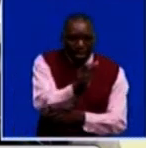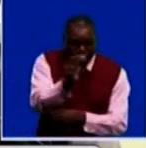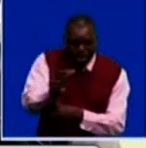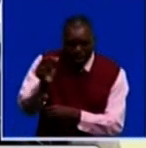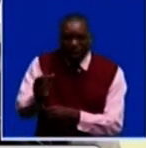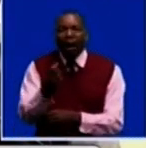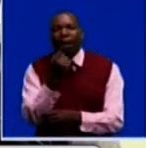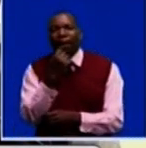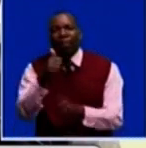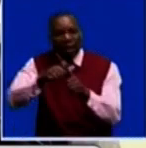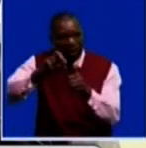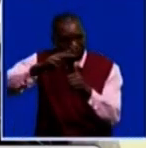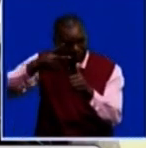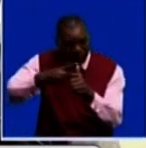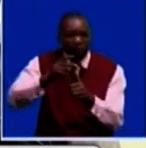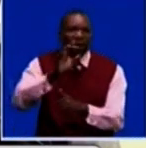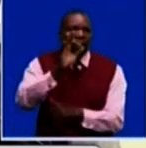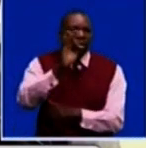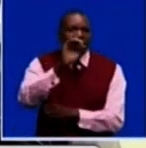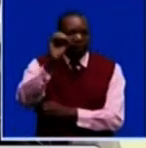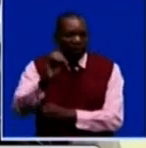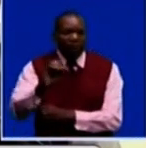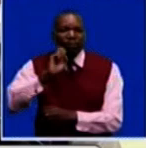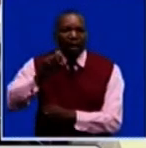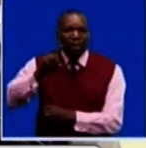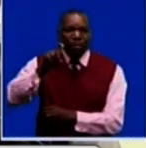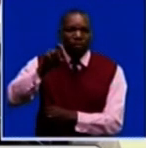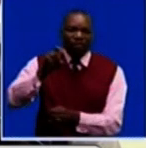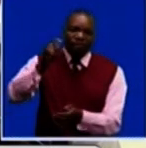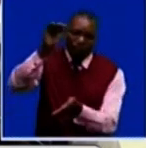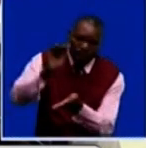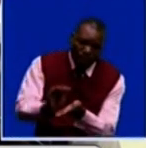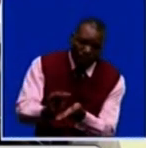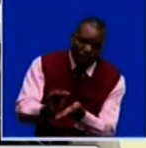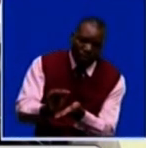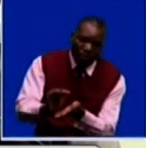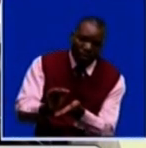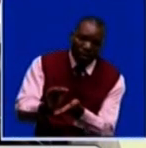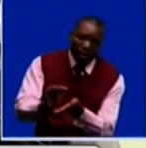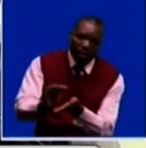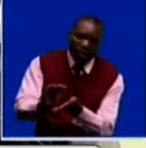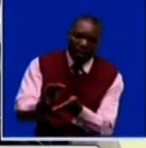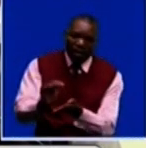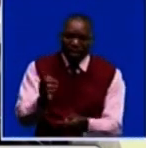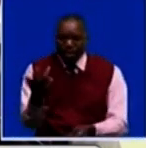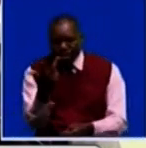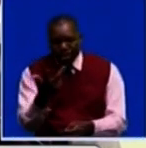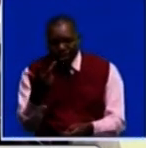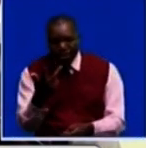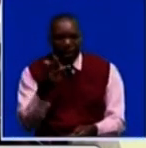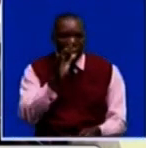ART to become virally suppressed. Those are the triple